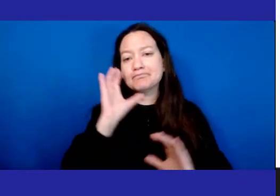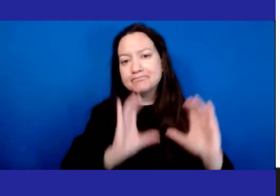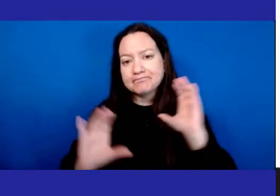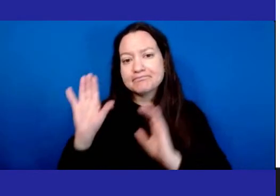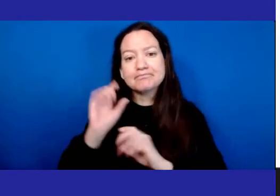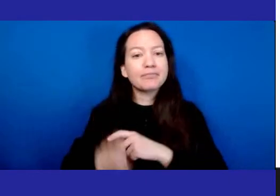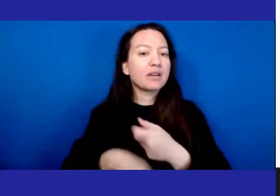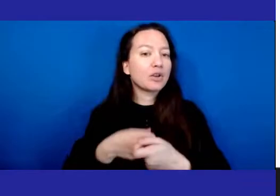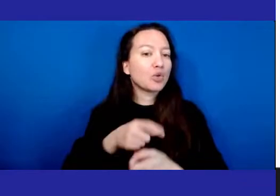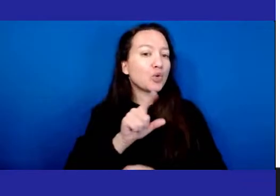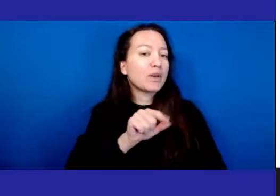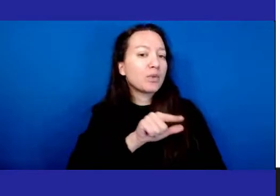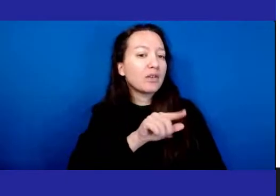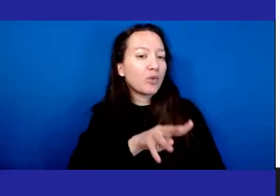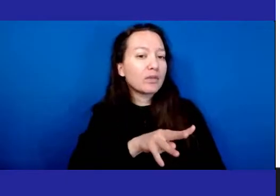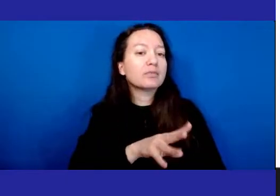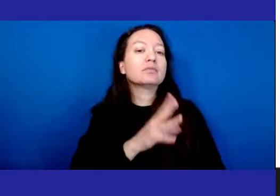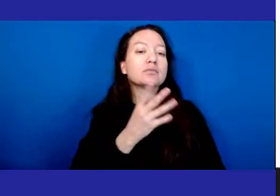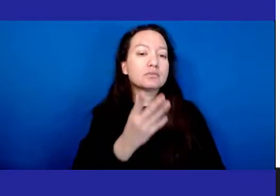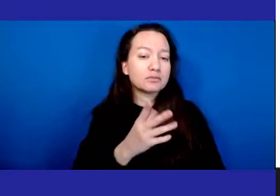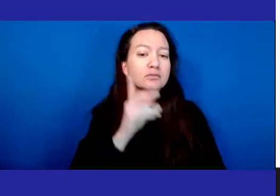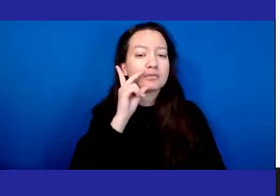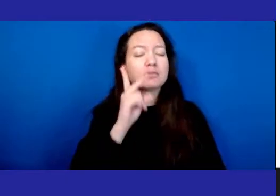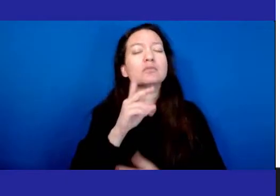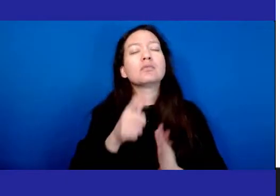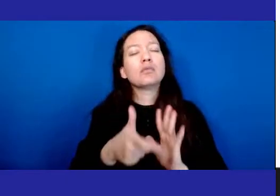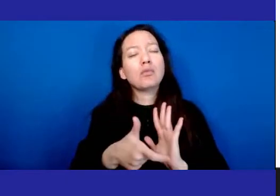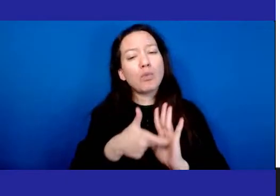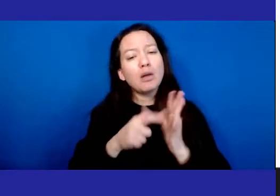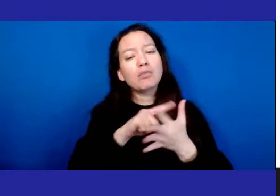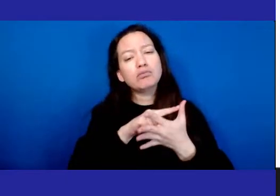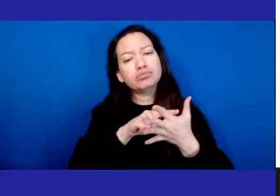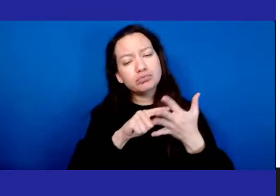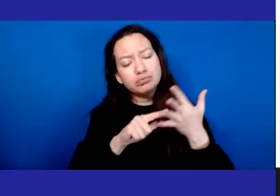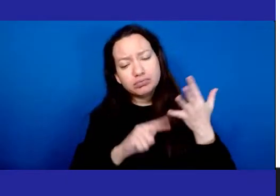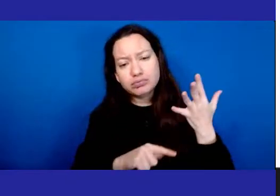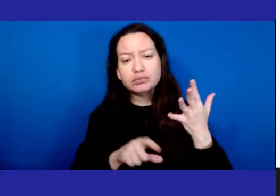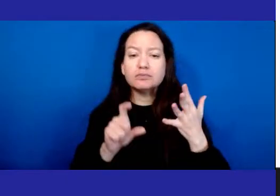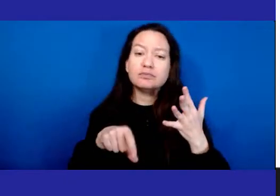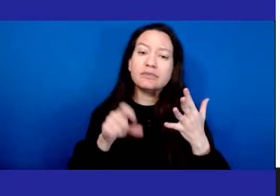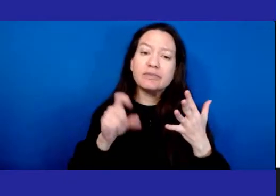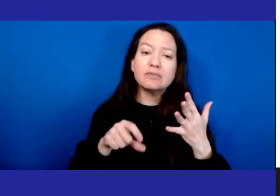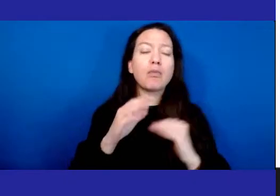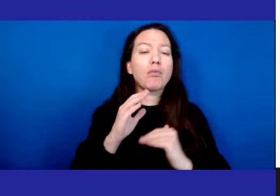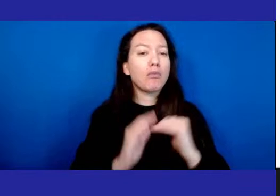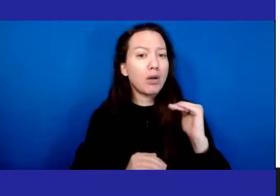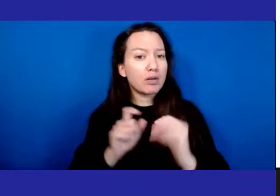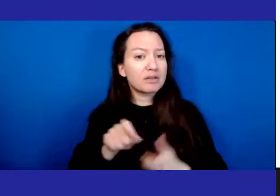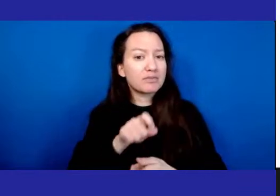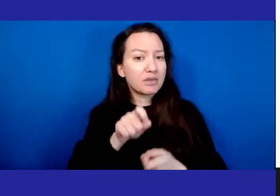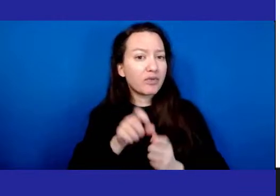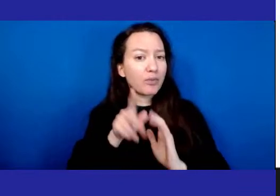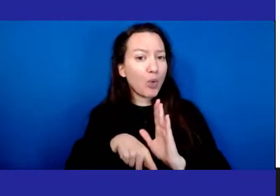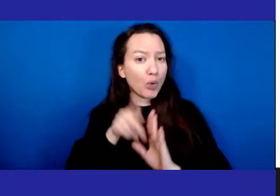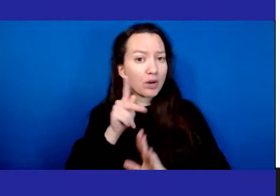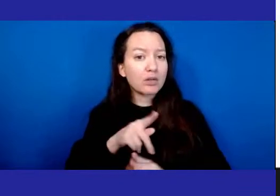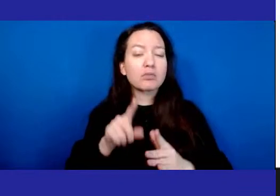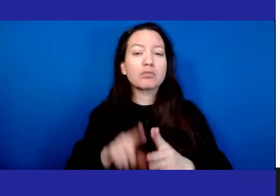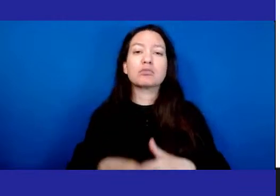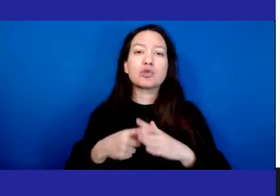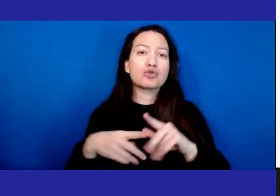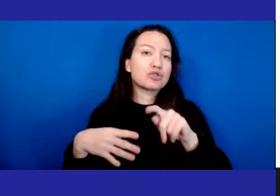2024, and then, as you can see, all the requirements that were necessary to build the program, begin the